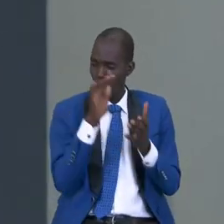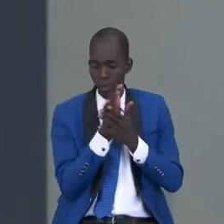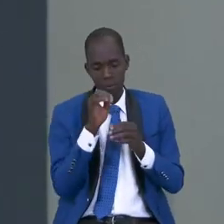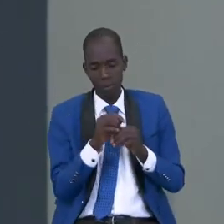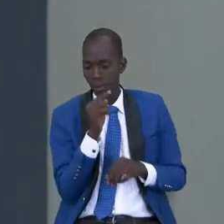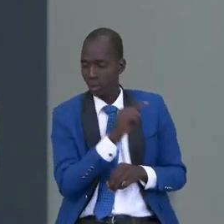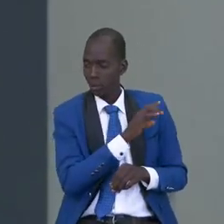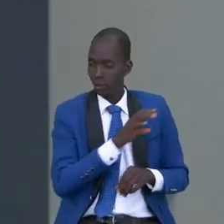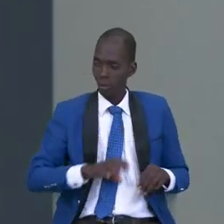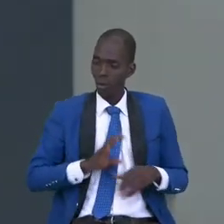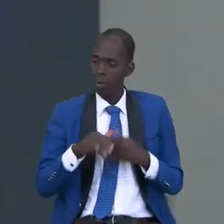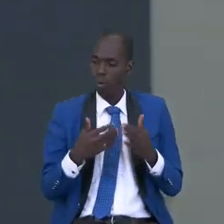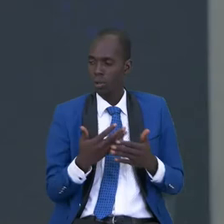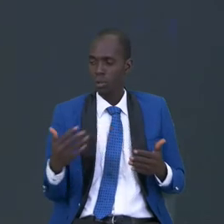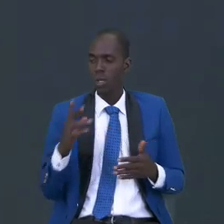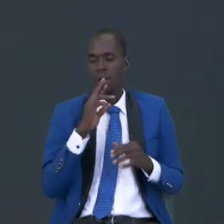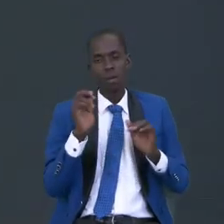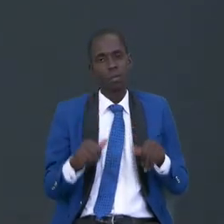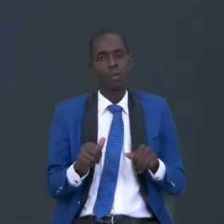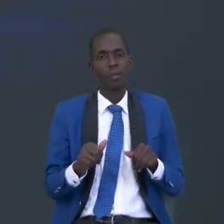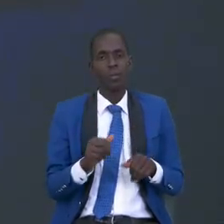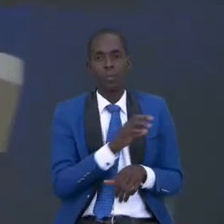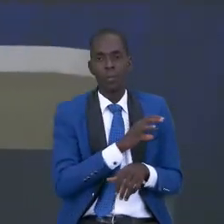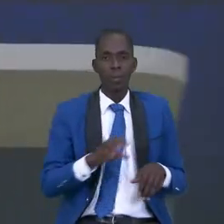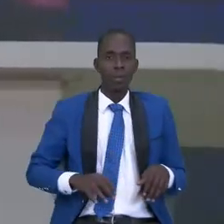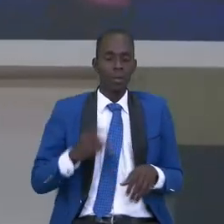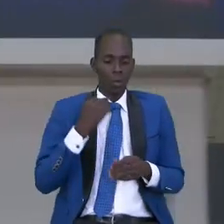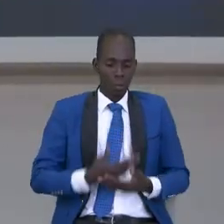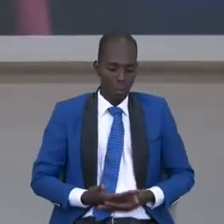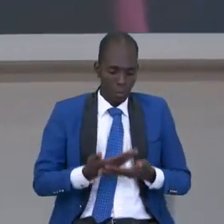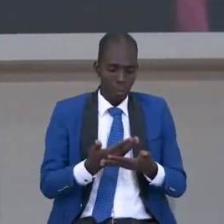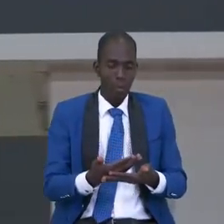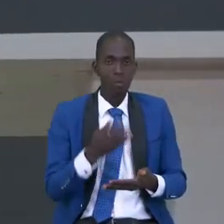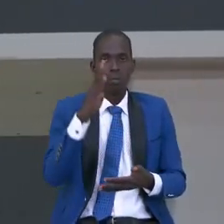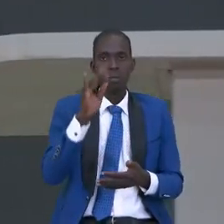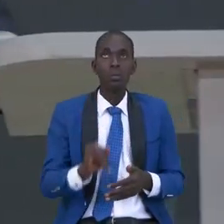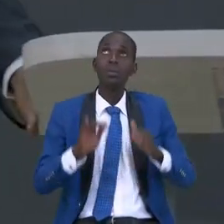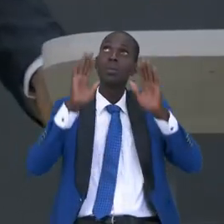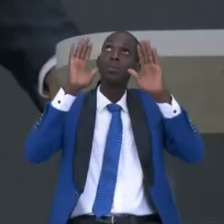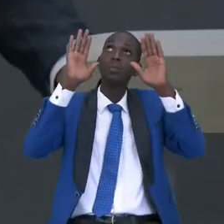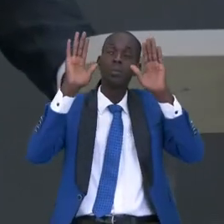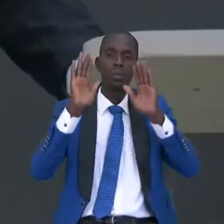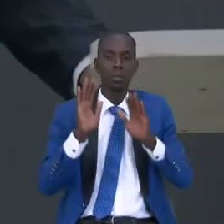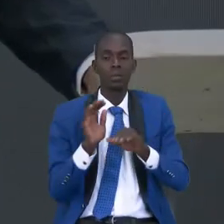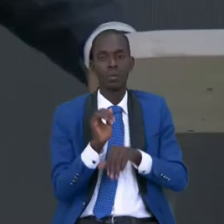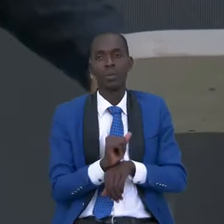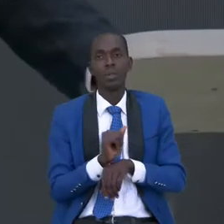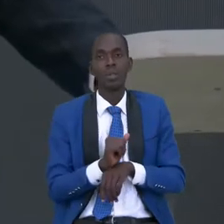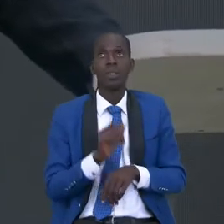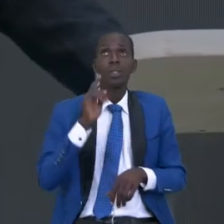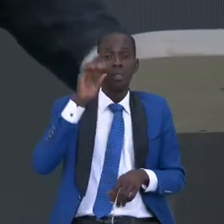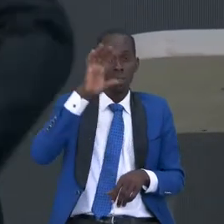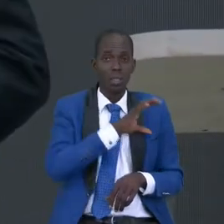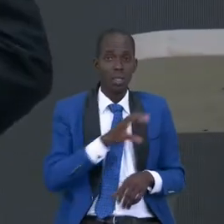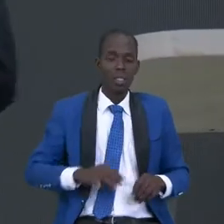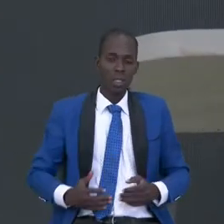are possible. He was born by a miracle, by a virgin. He lived a life of